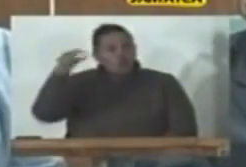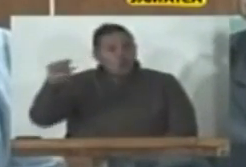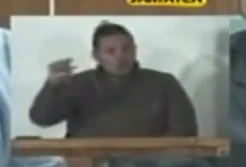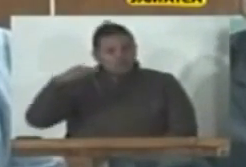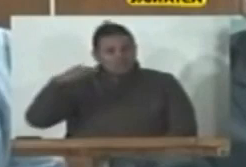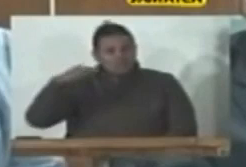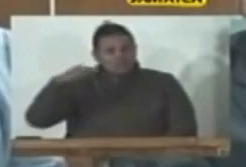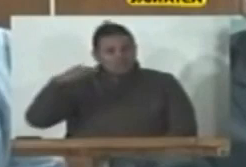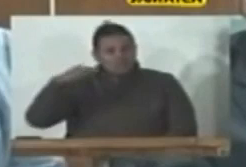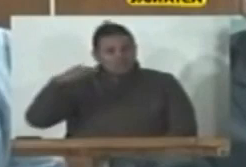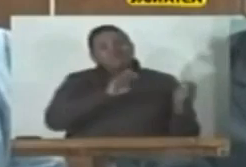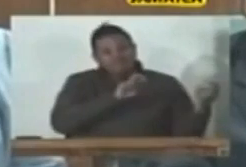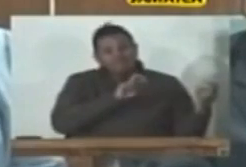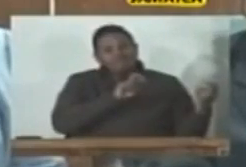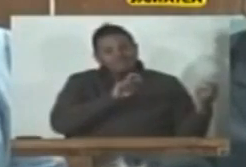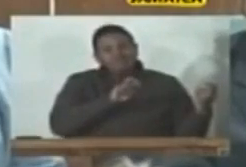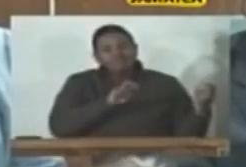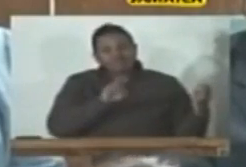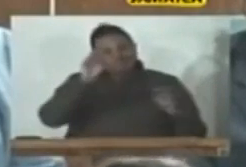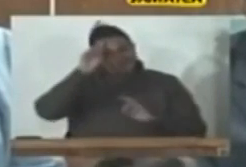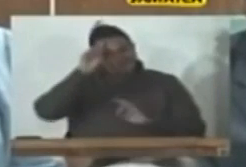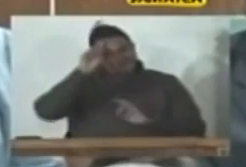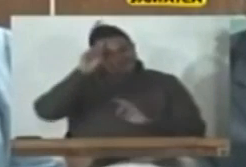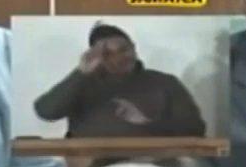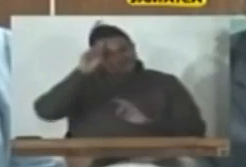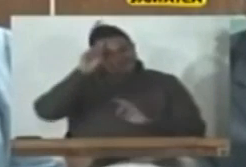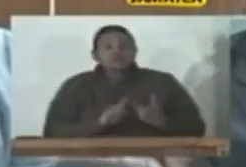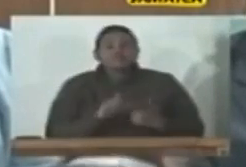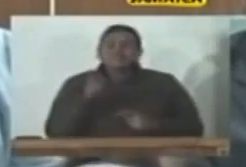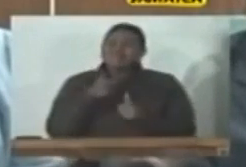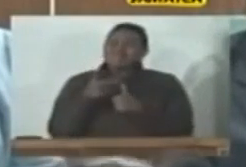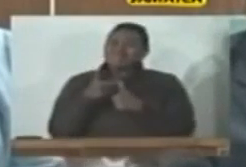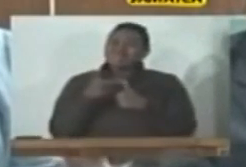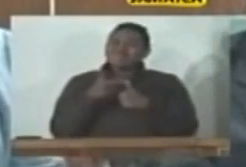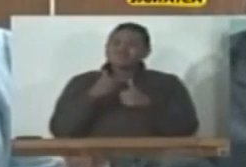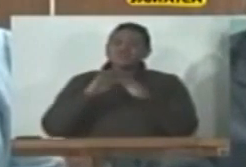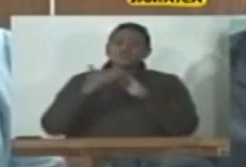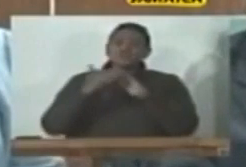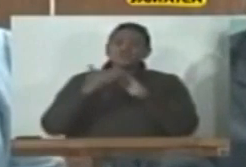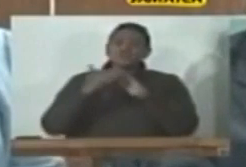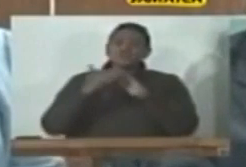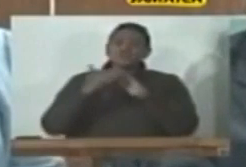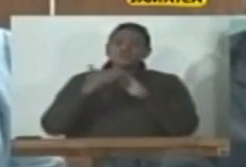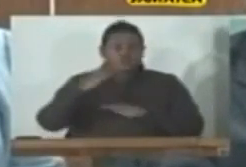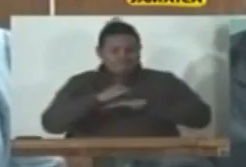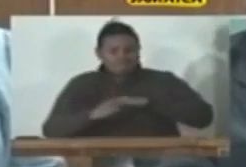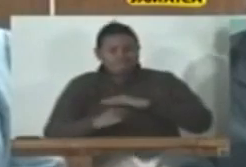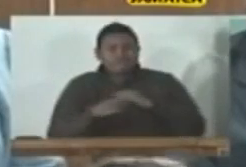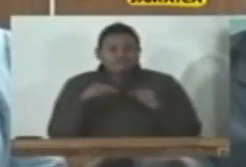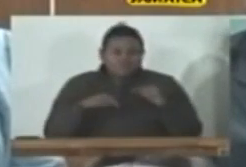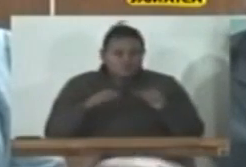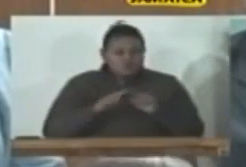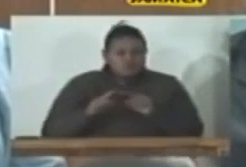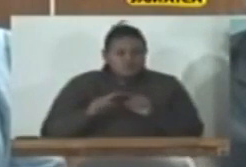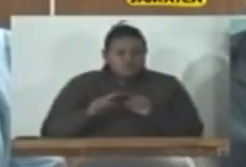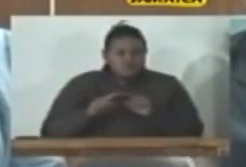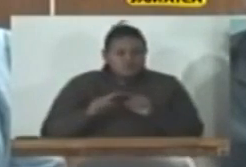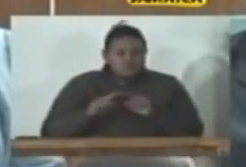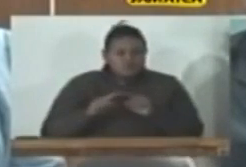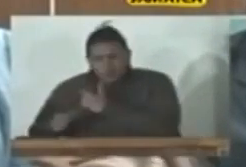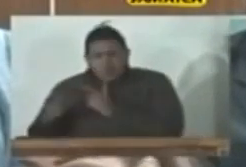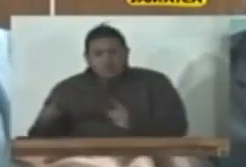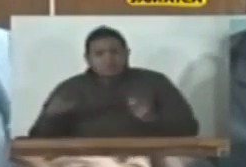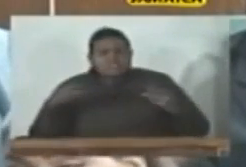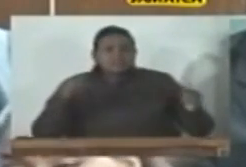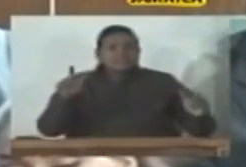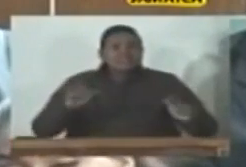who as Jamaica's first orthopedic surgeon spent his life in medical service to the less fortunate of our country.